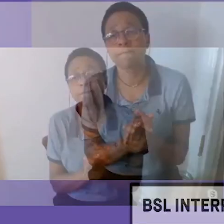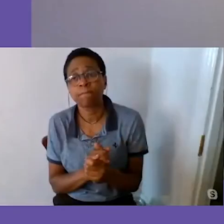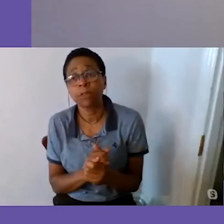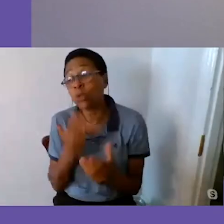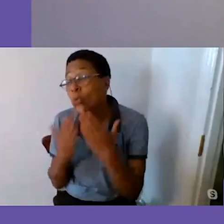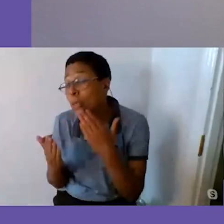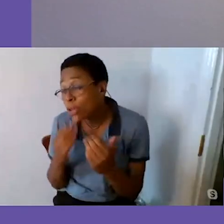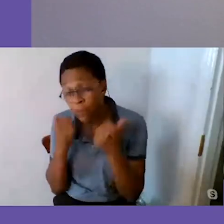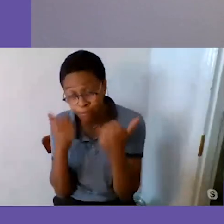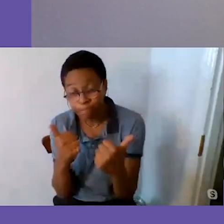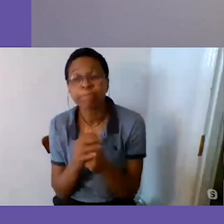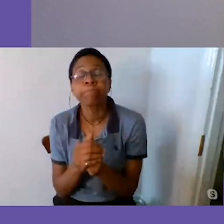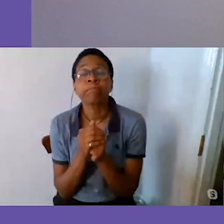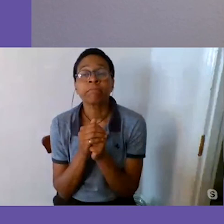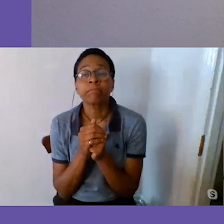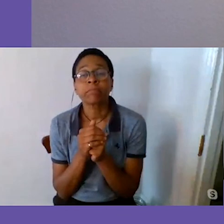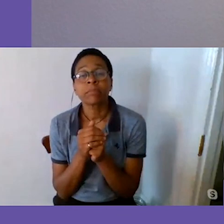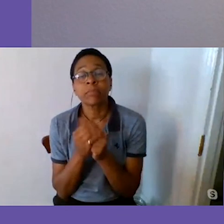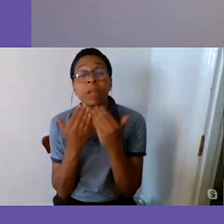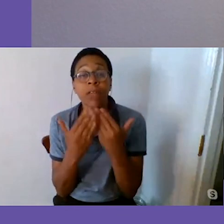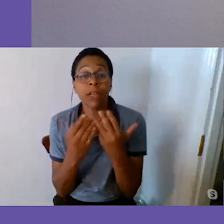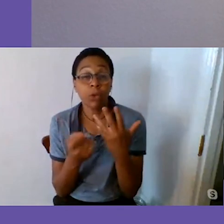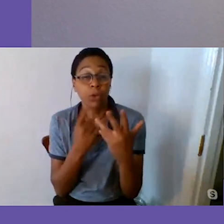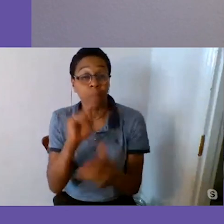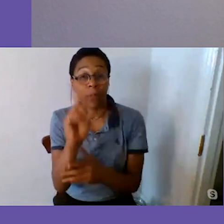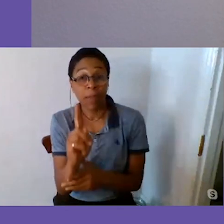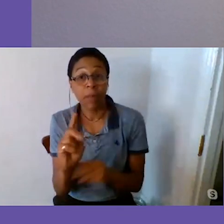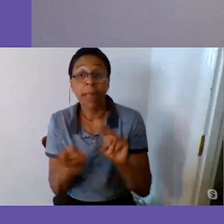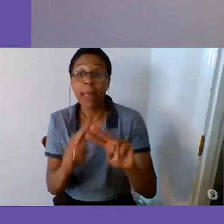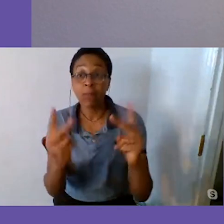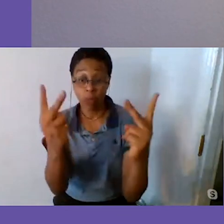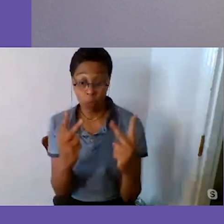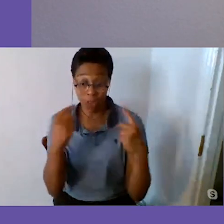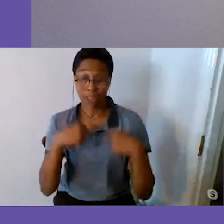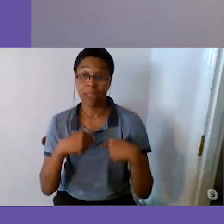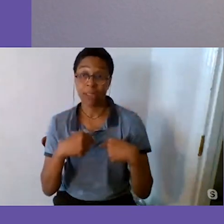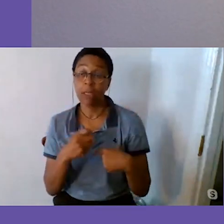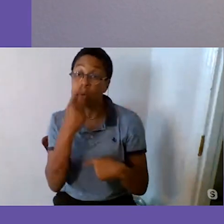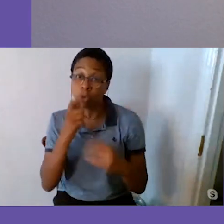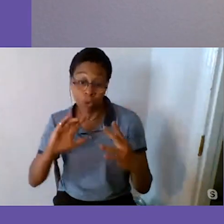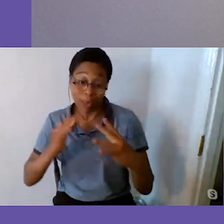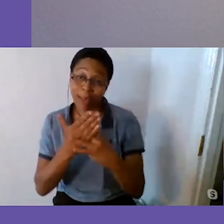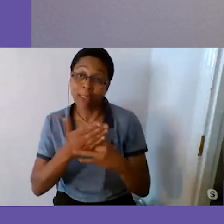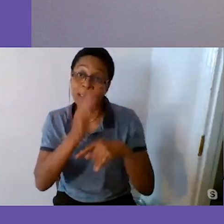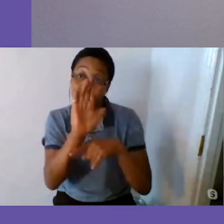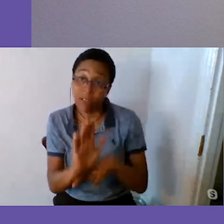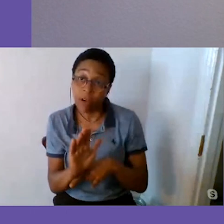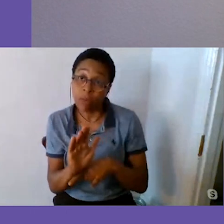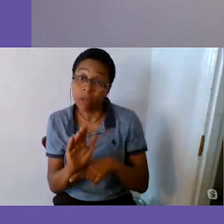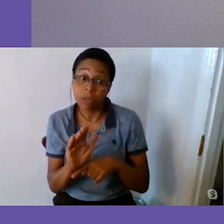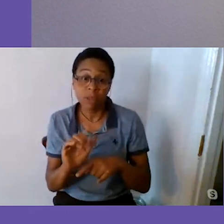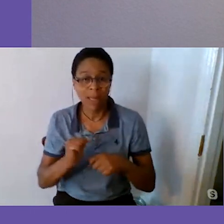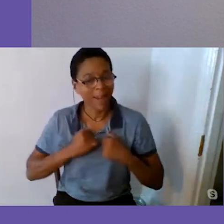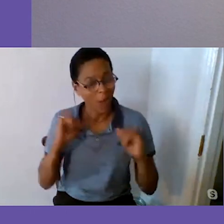much. Thank you to everyone else. If you've just watched this, you can access the films available at our festival